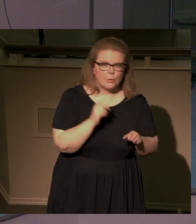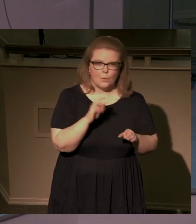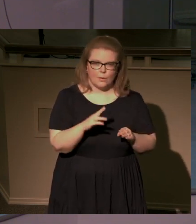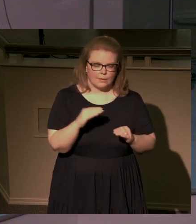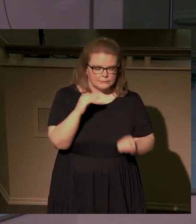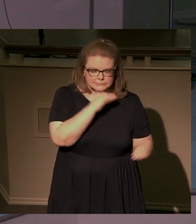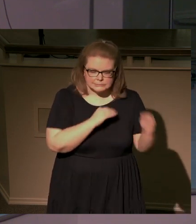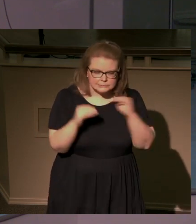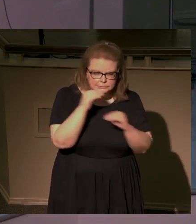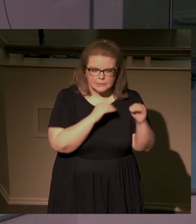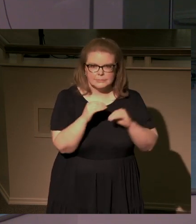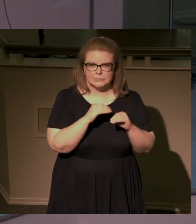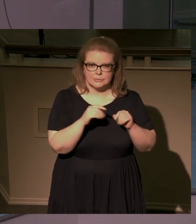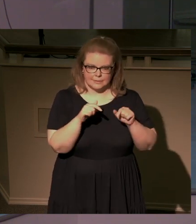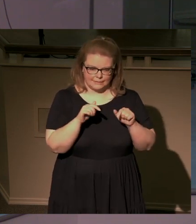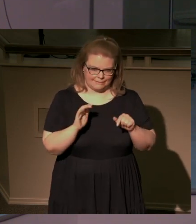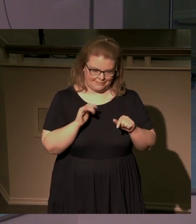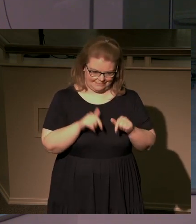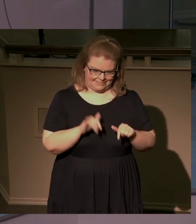of this life.